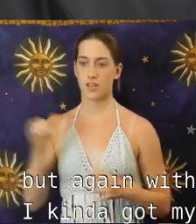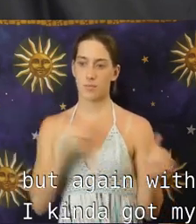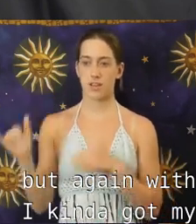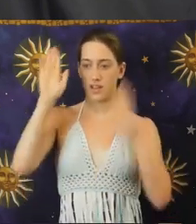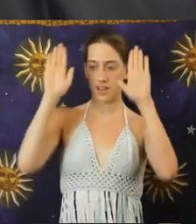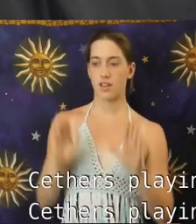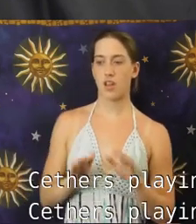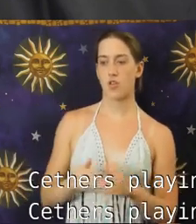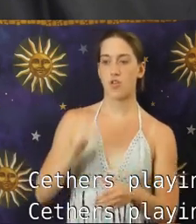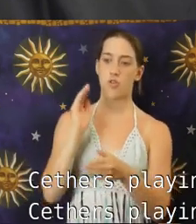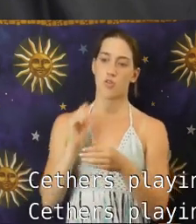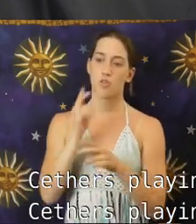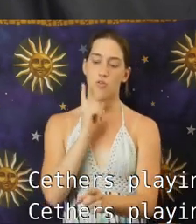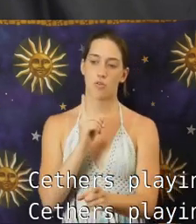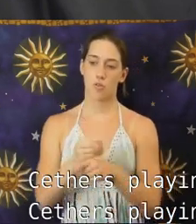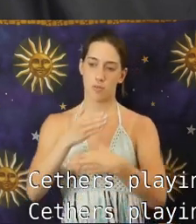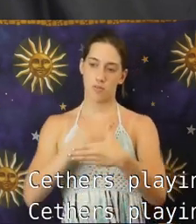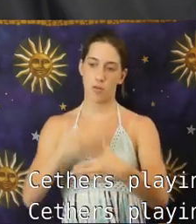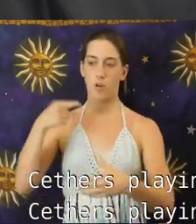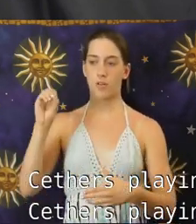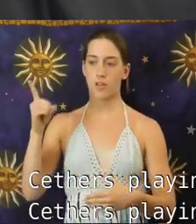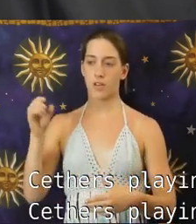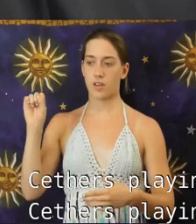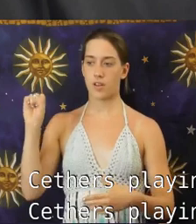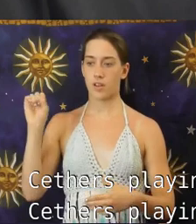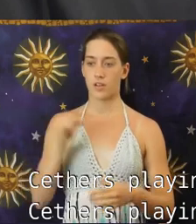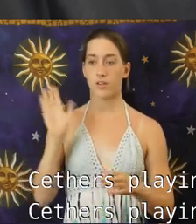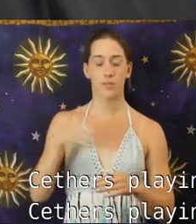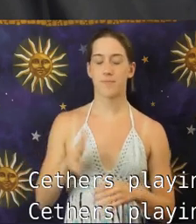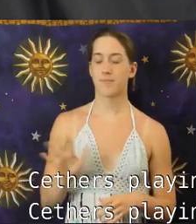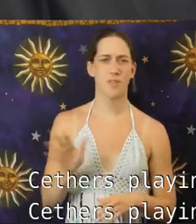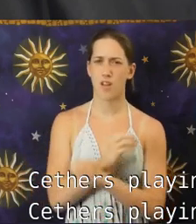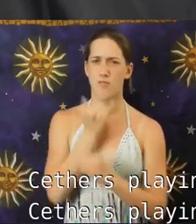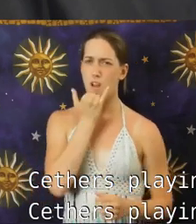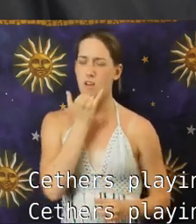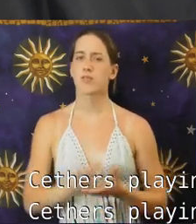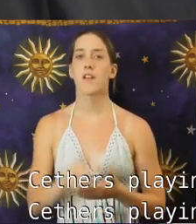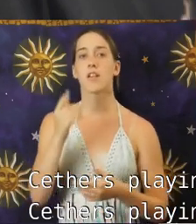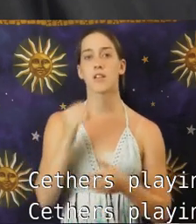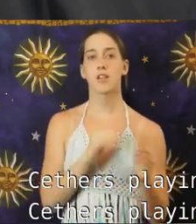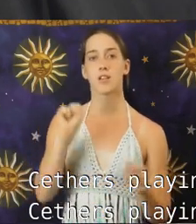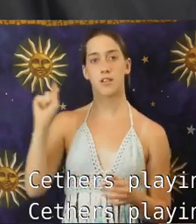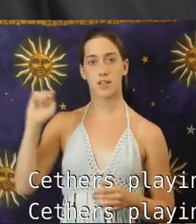oh shoot, Seether's playing Sunday right before Godsmack,